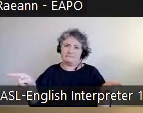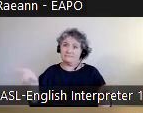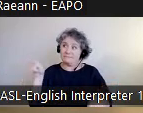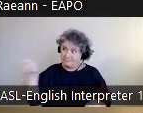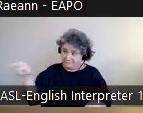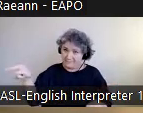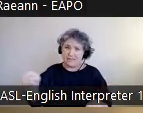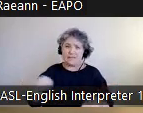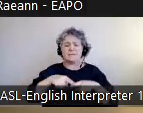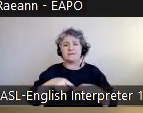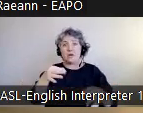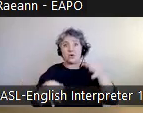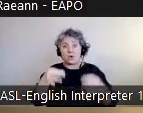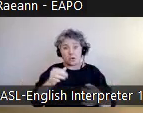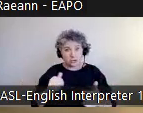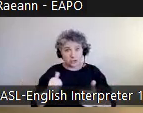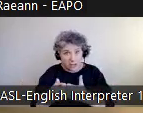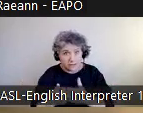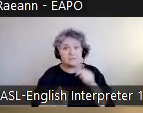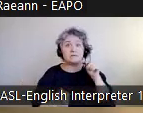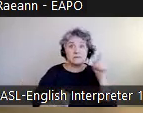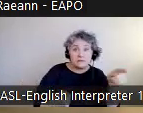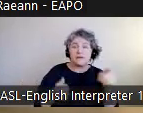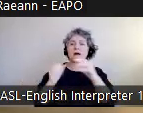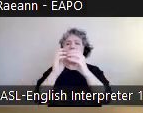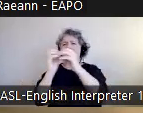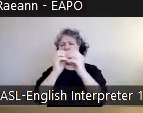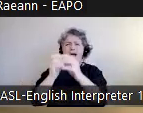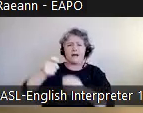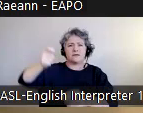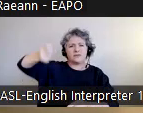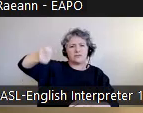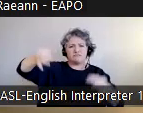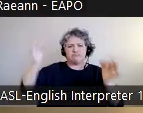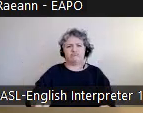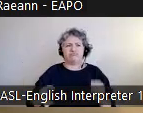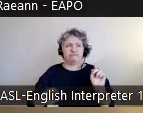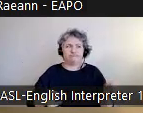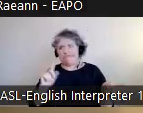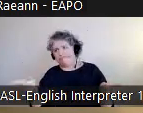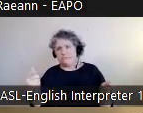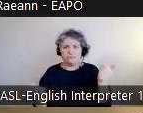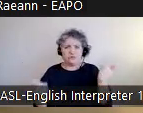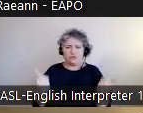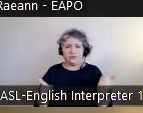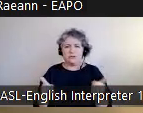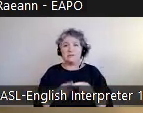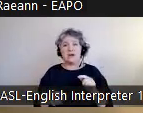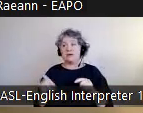challenge or some other application that's going forward, your attorney gets the final say in decision making.